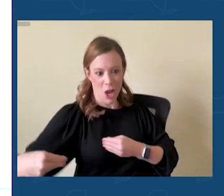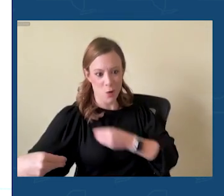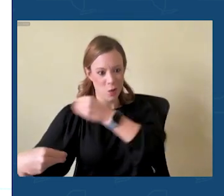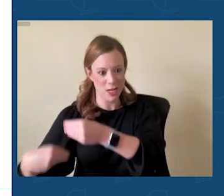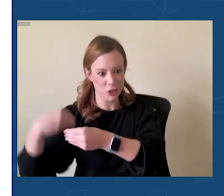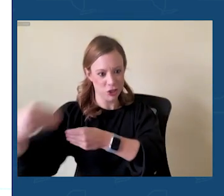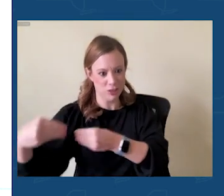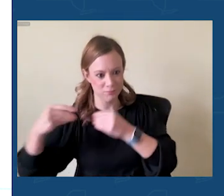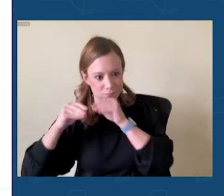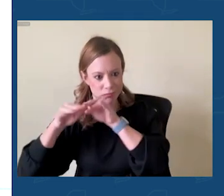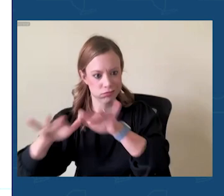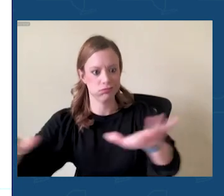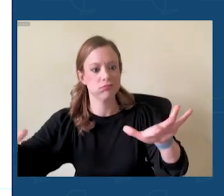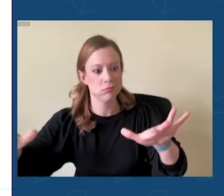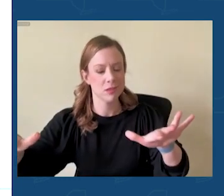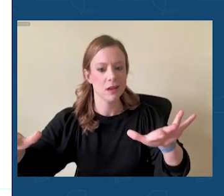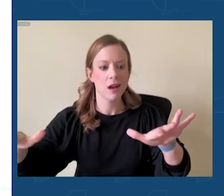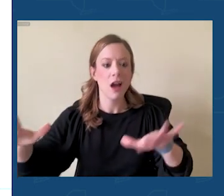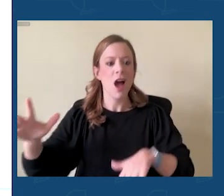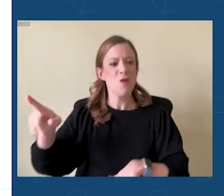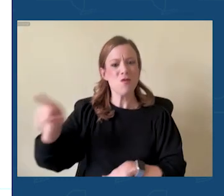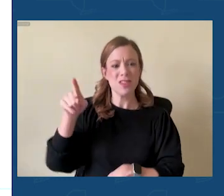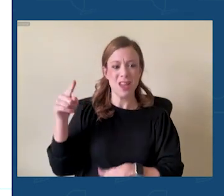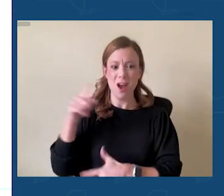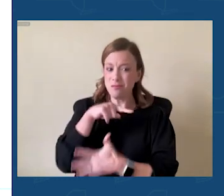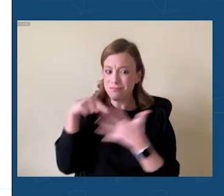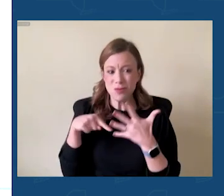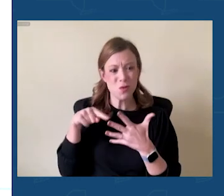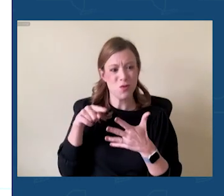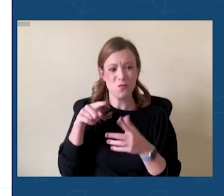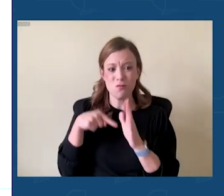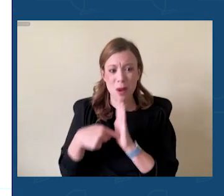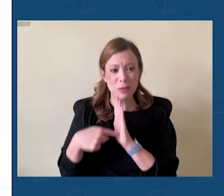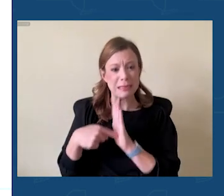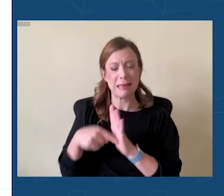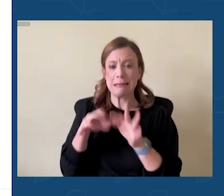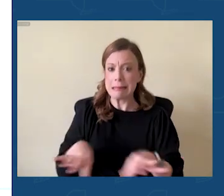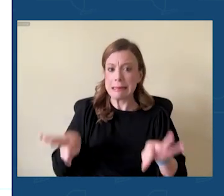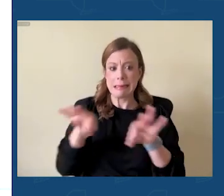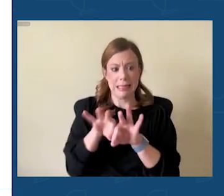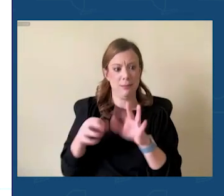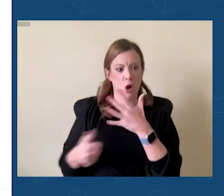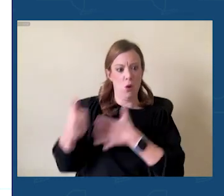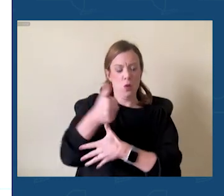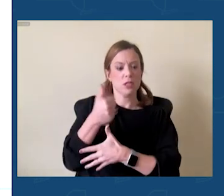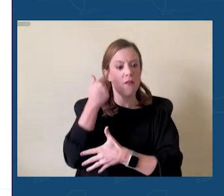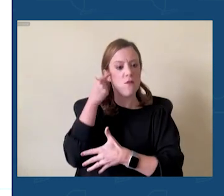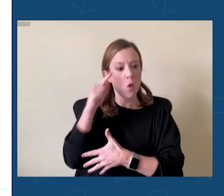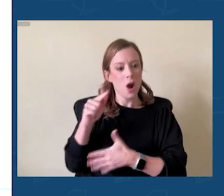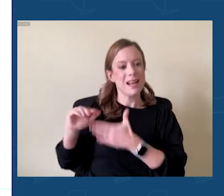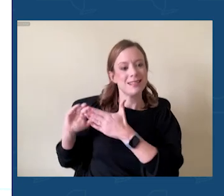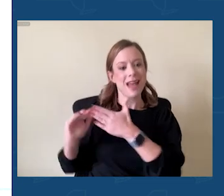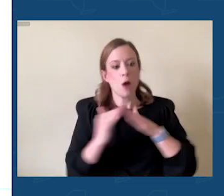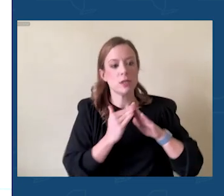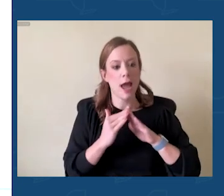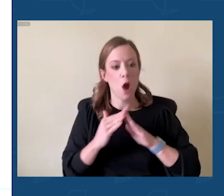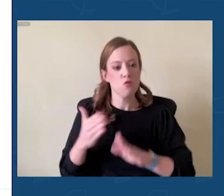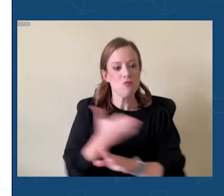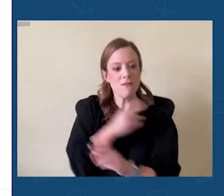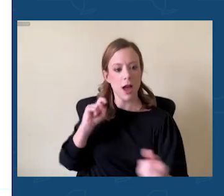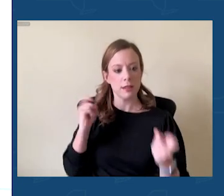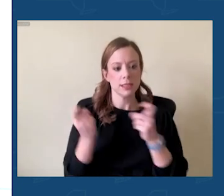things represent the key priorities that the governor has stated in terms of the Downtown Revitalization Initiative and the New York Forward